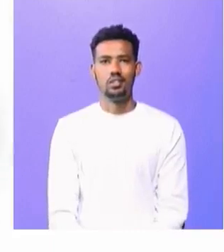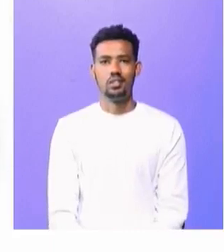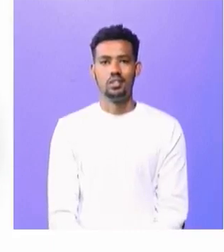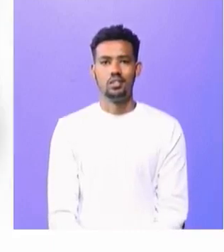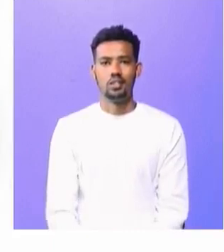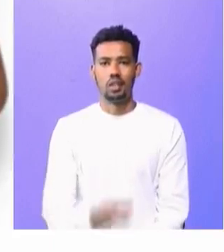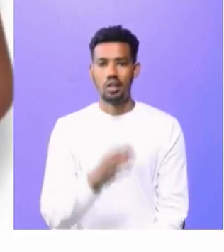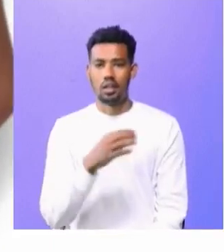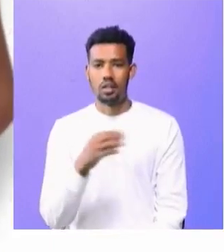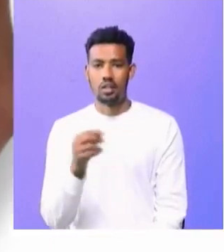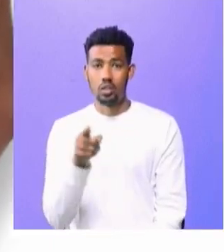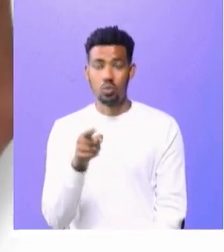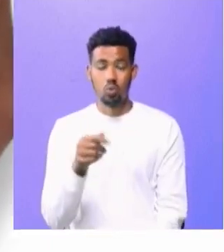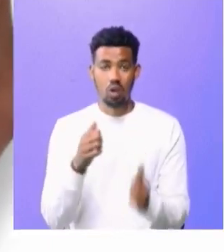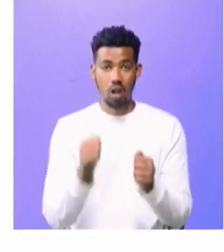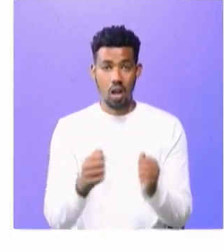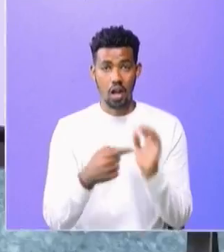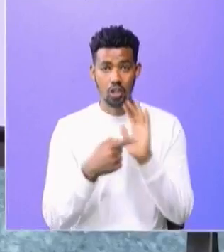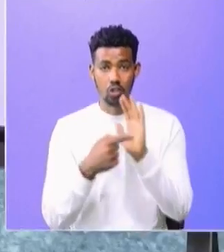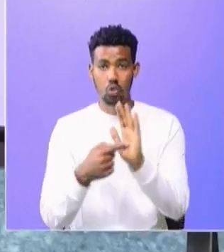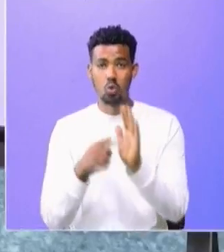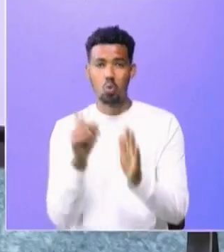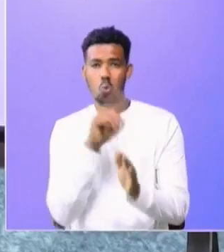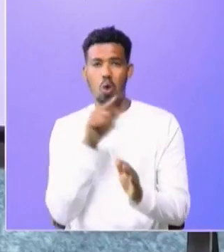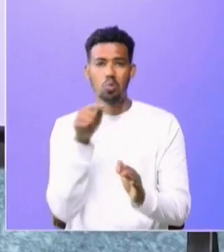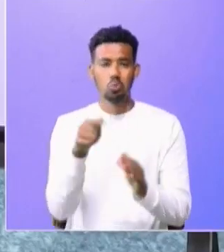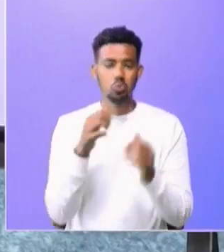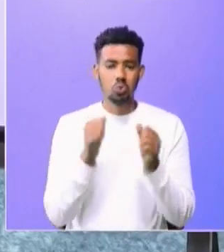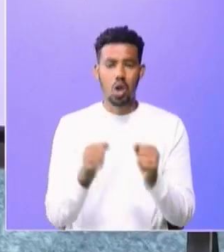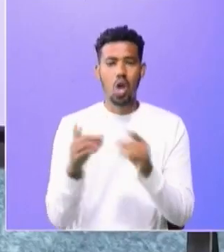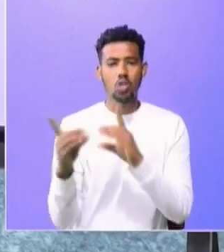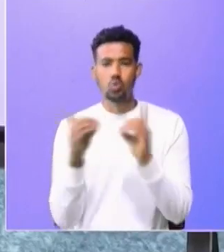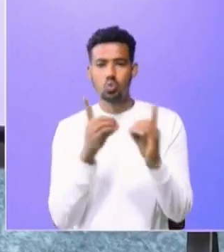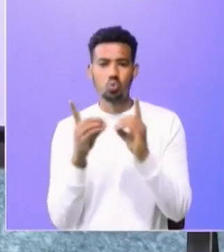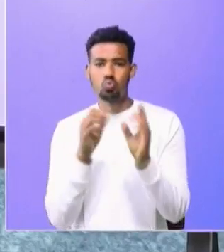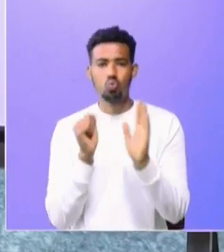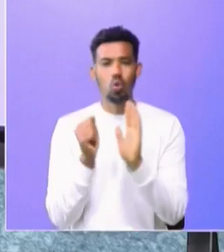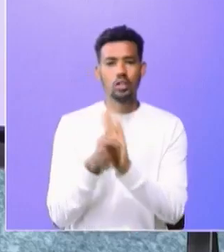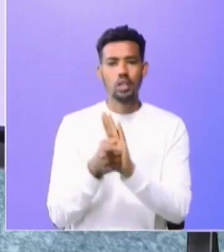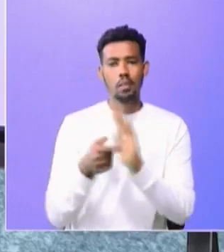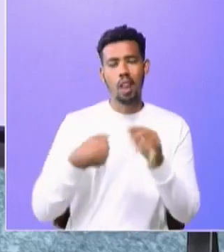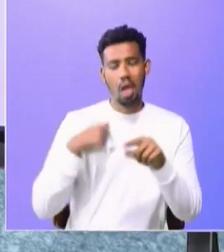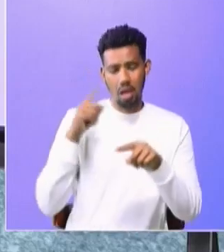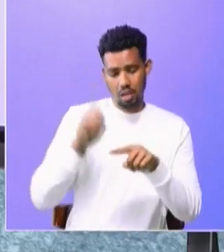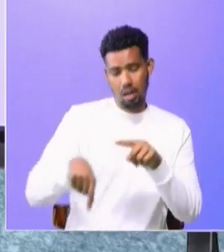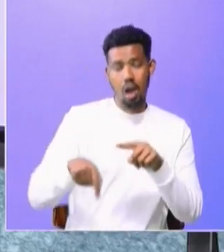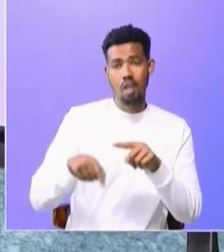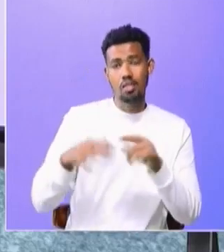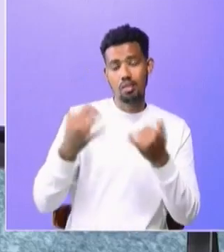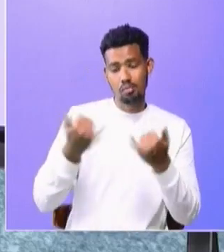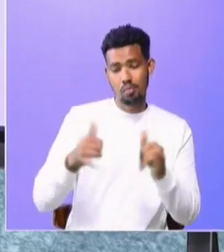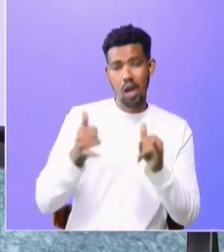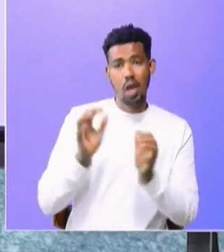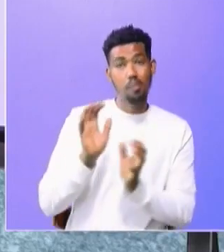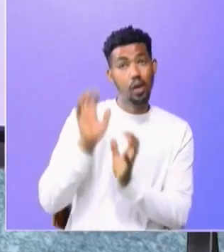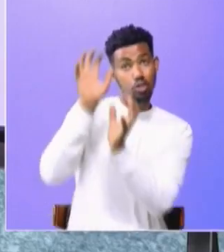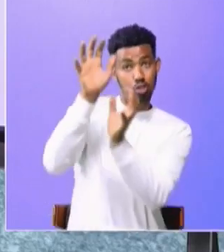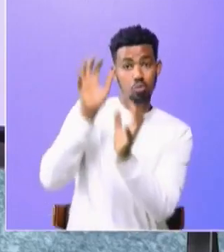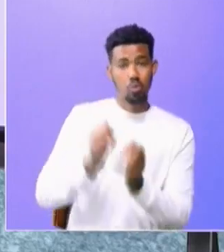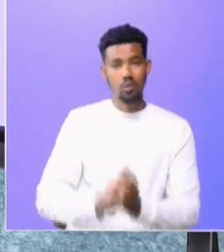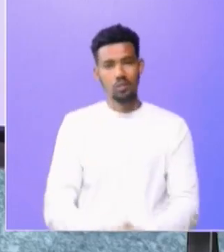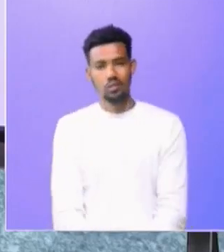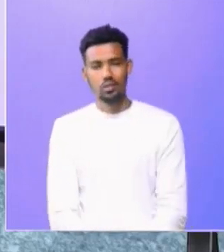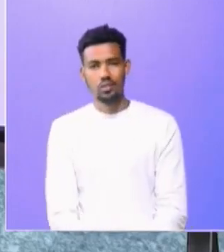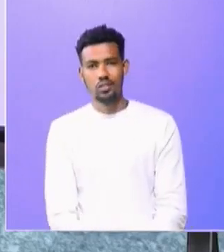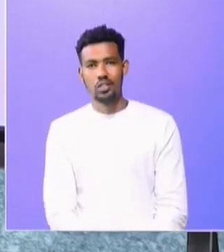And also, you can show even what you can do. For example, I can't play basketball. And also,